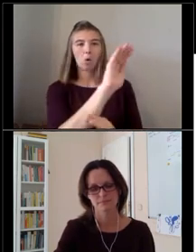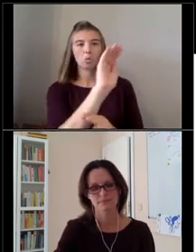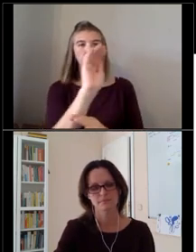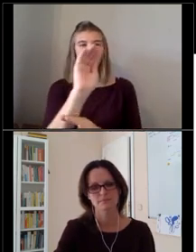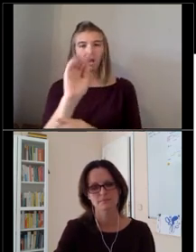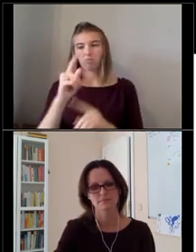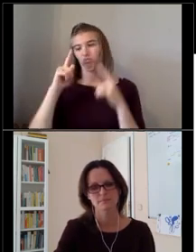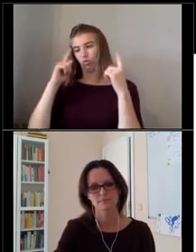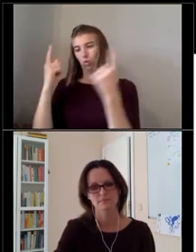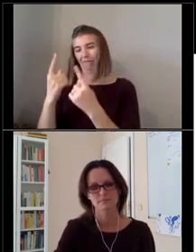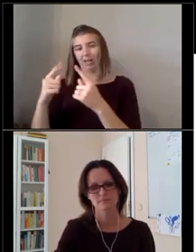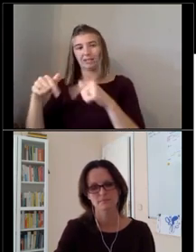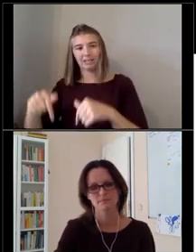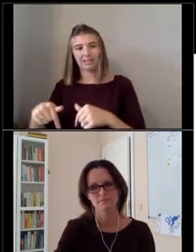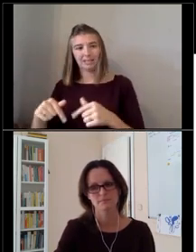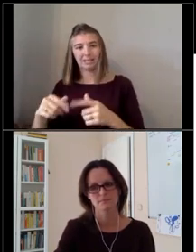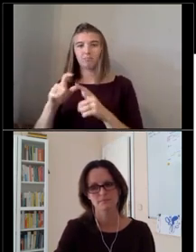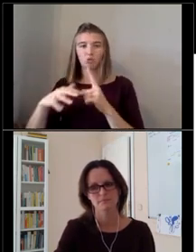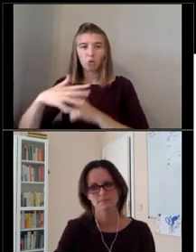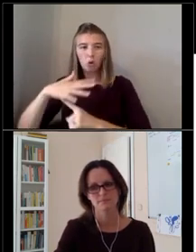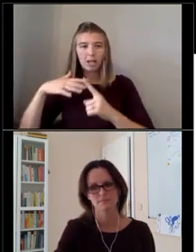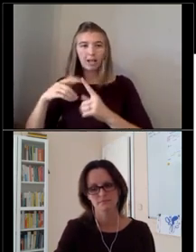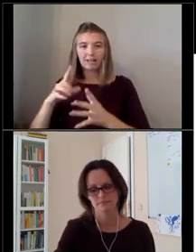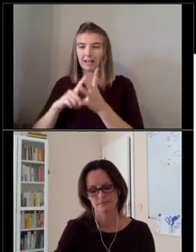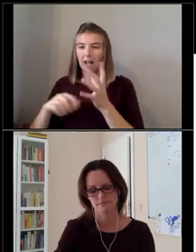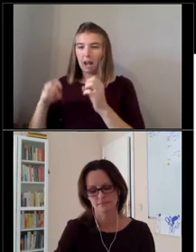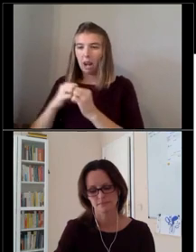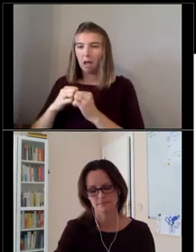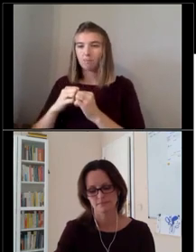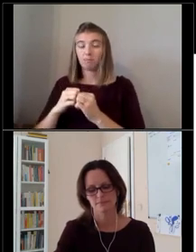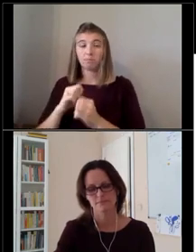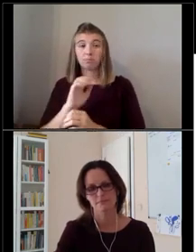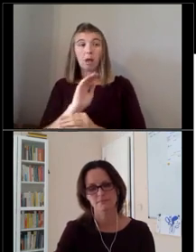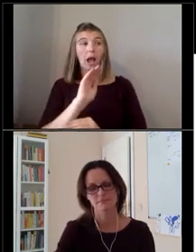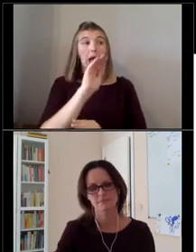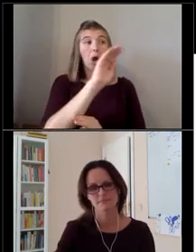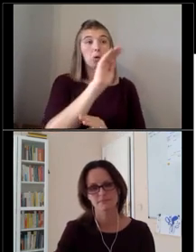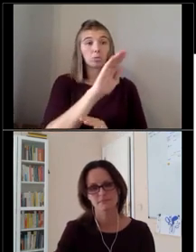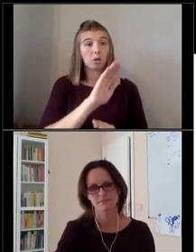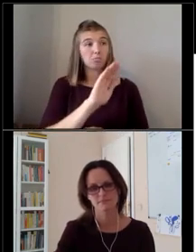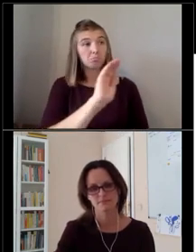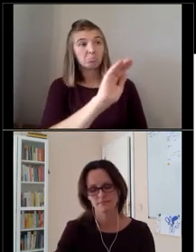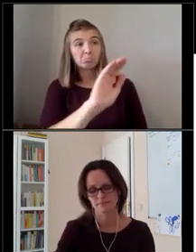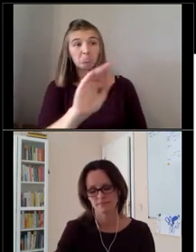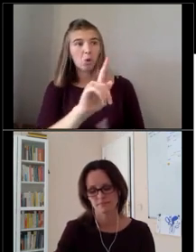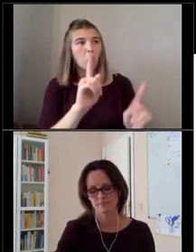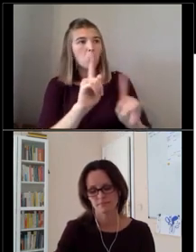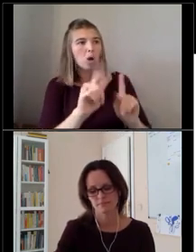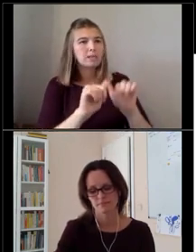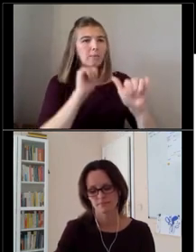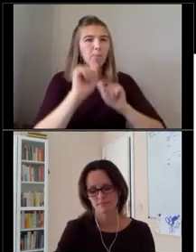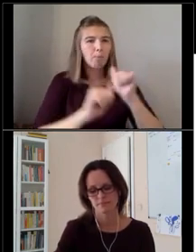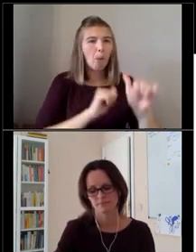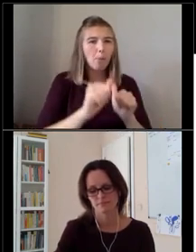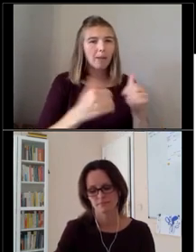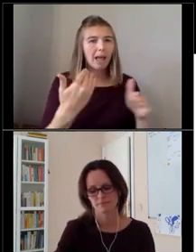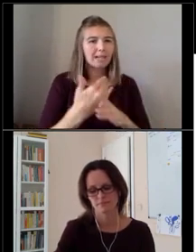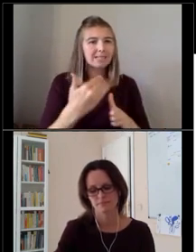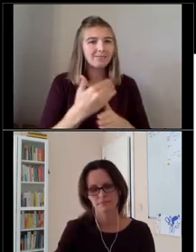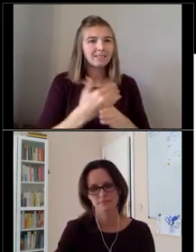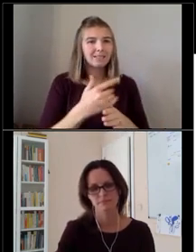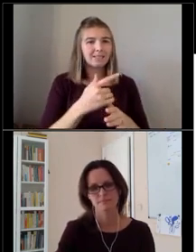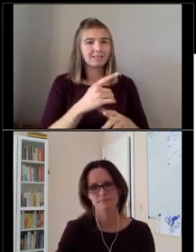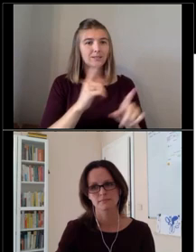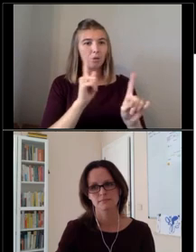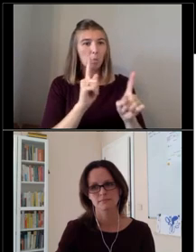some of the clubs and societies, we try and tap into that and see what activities seem to be popular, and we try and replicate that, you